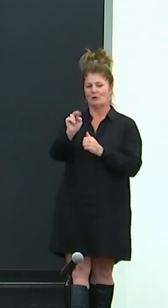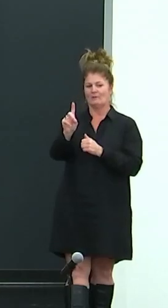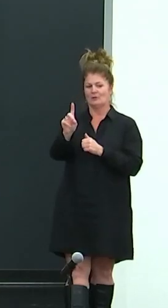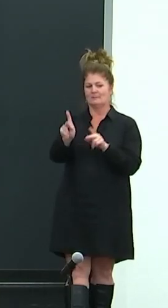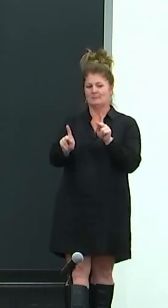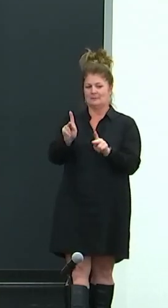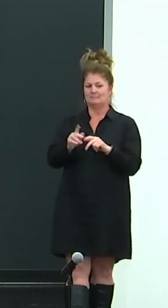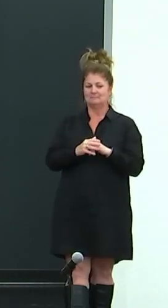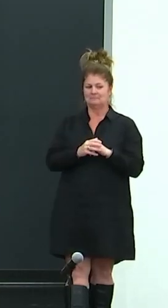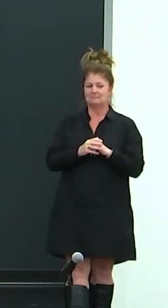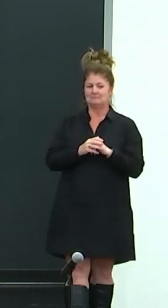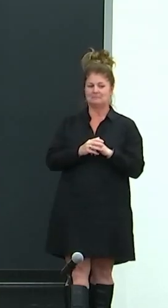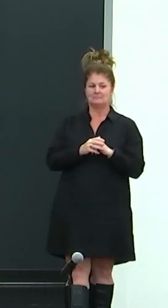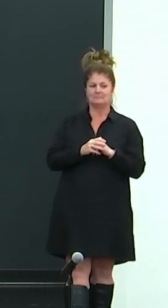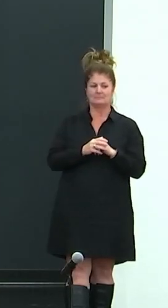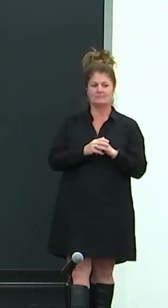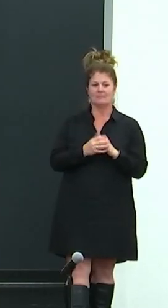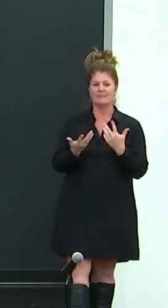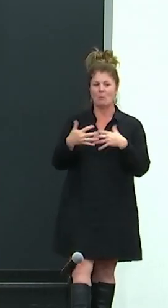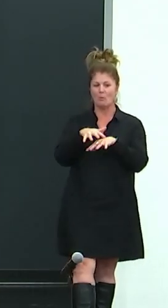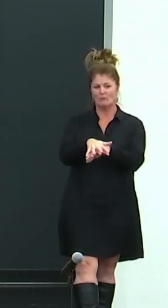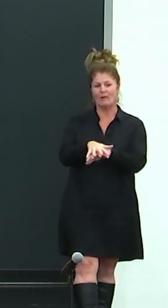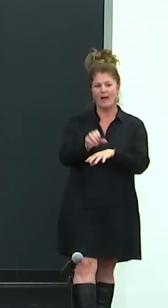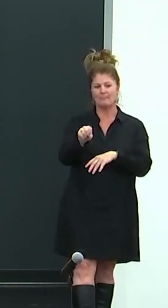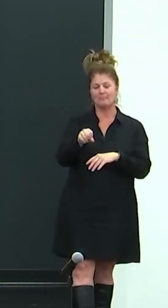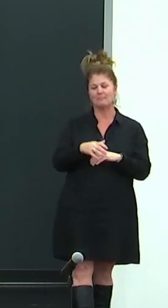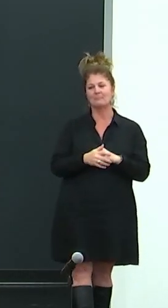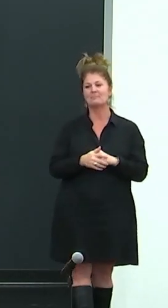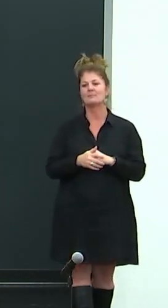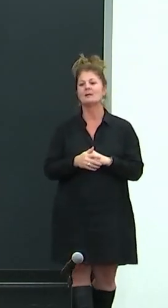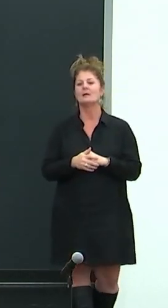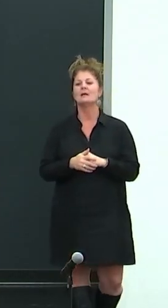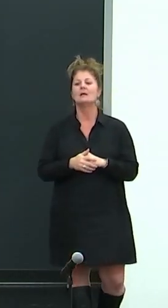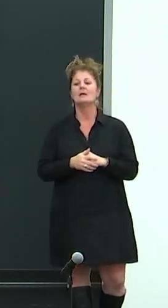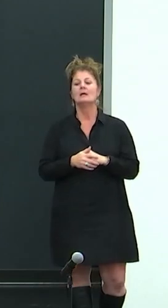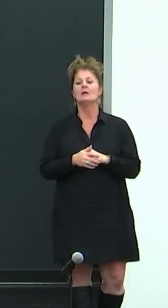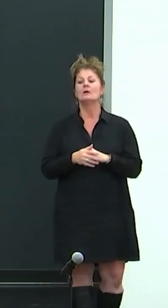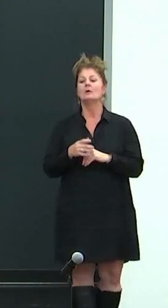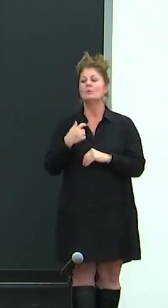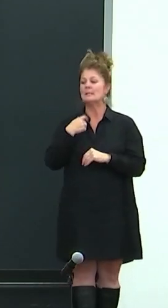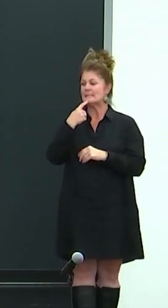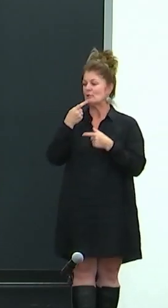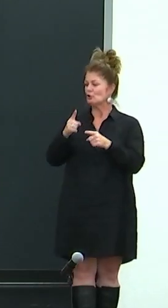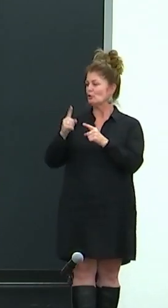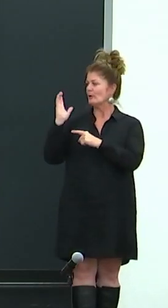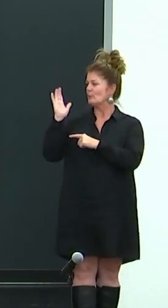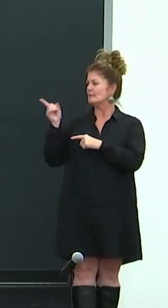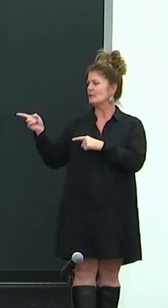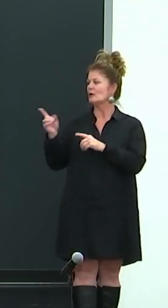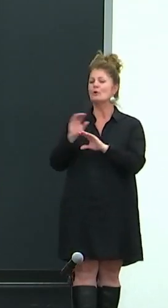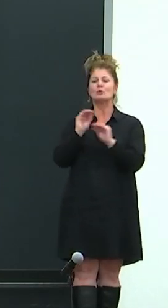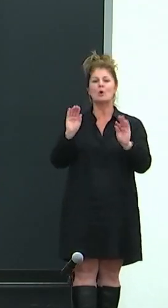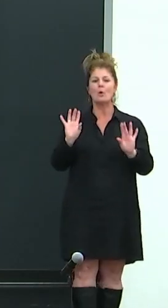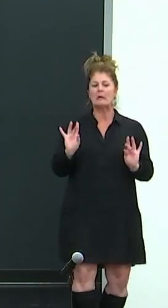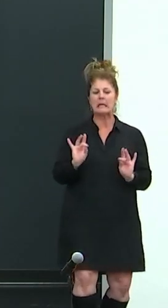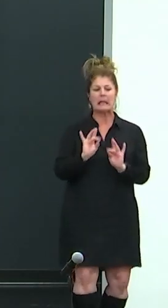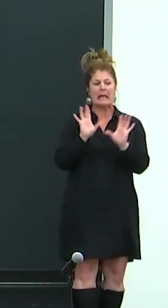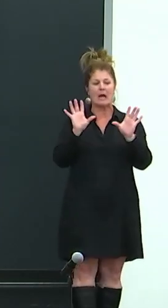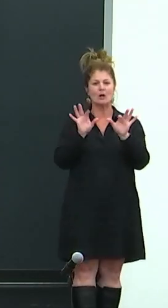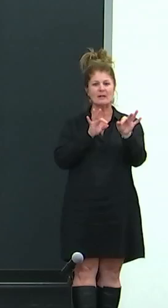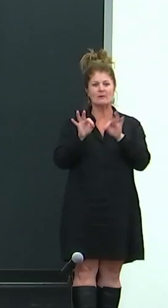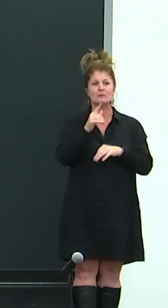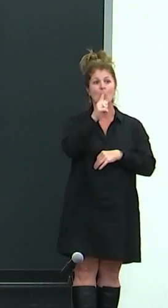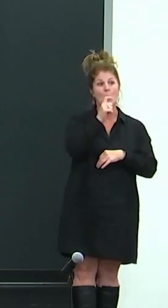neurodiverse individuals. We had said during the presentation that there is no clear definition of who